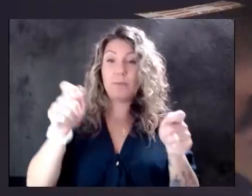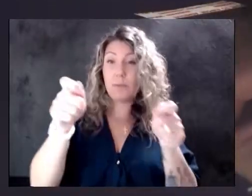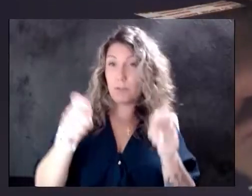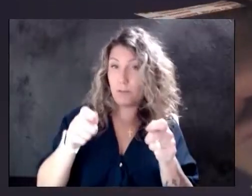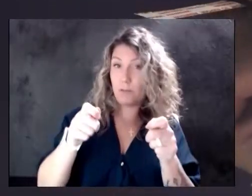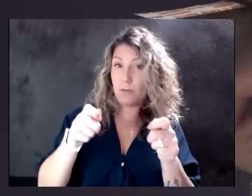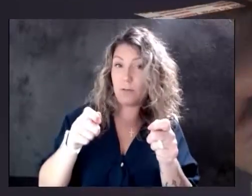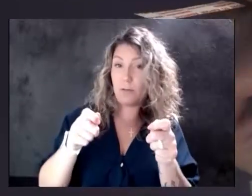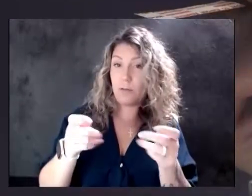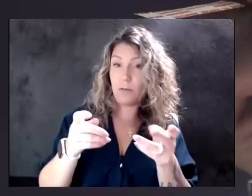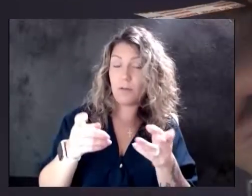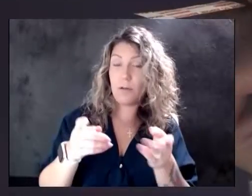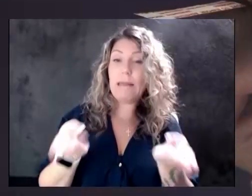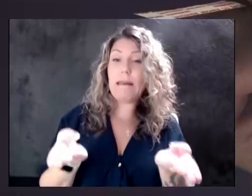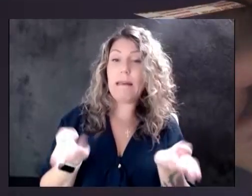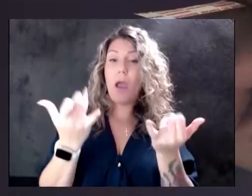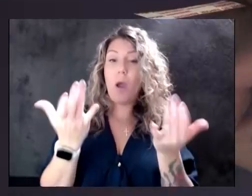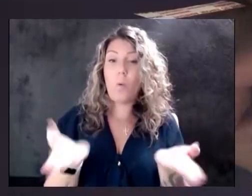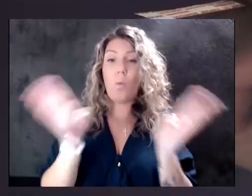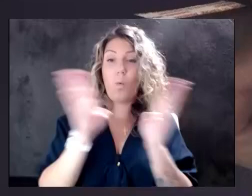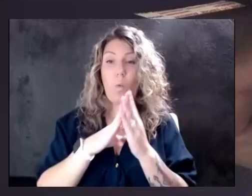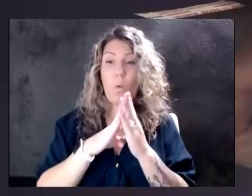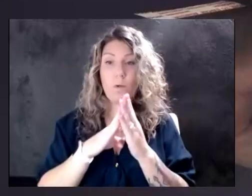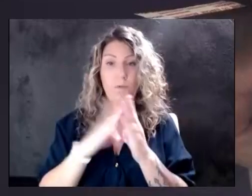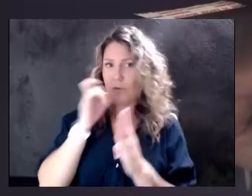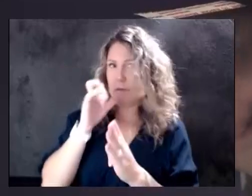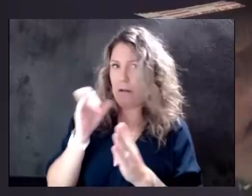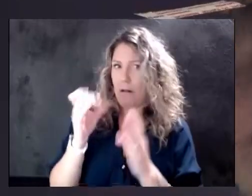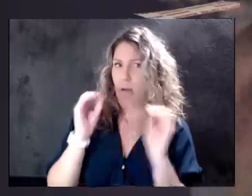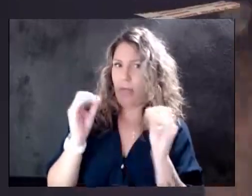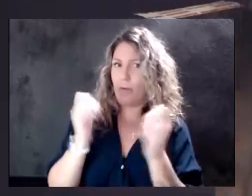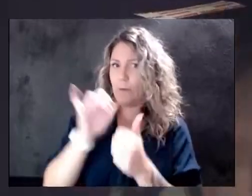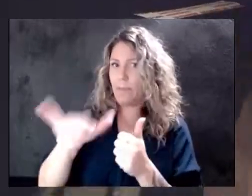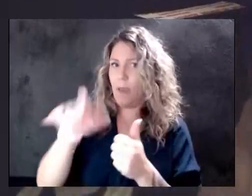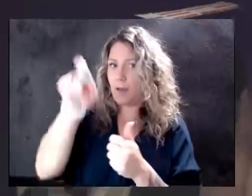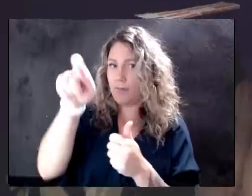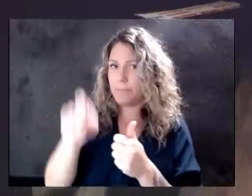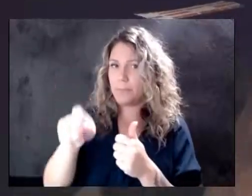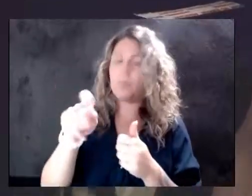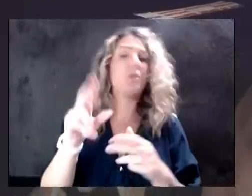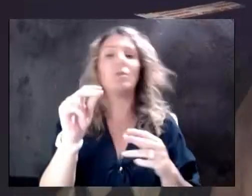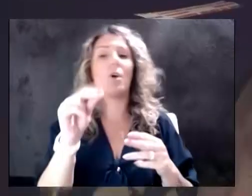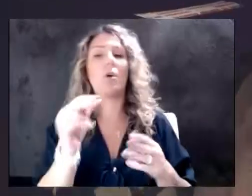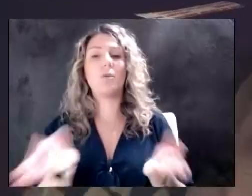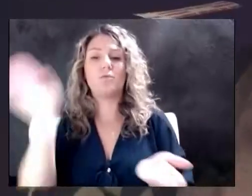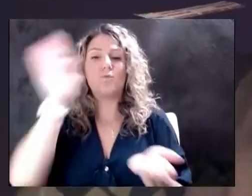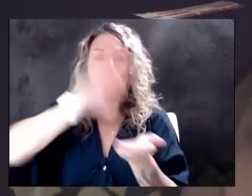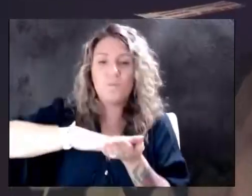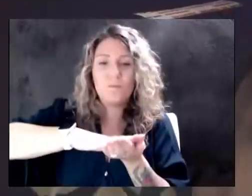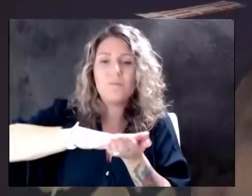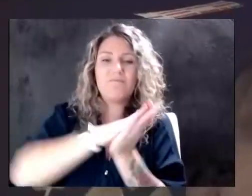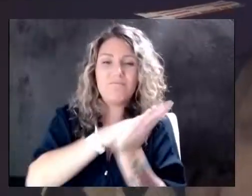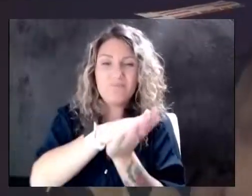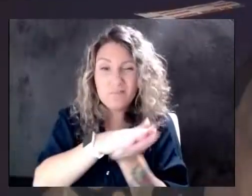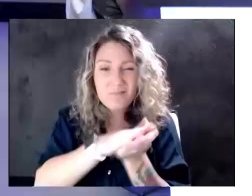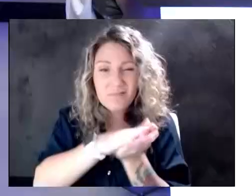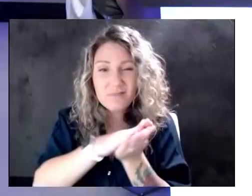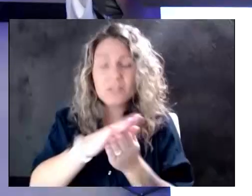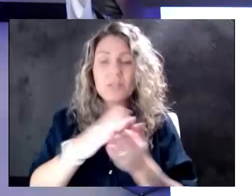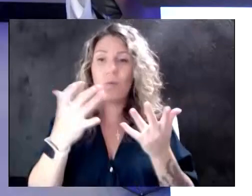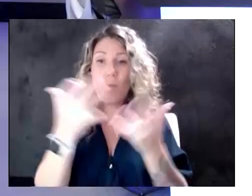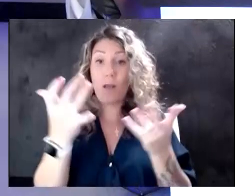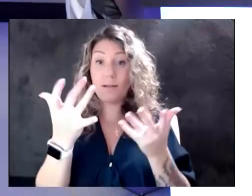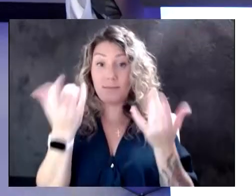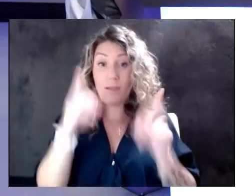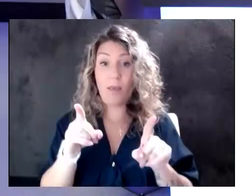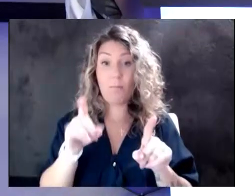then close the book. And don't do anything with this thing. Nope. And And close- press that down. Oh, that's it. Yeah. Okay. So what has happened there is